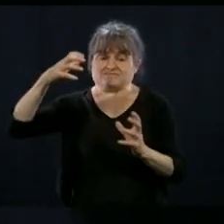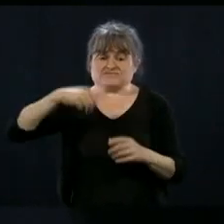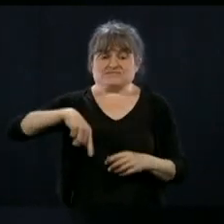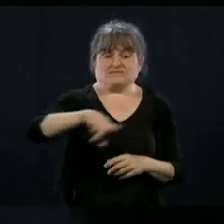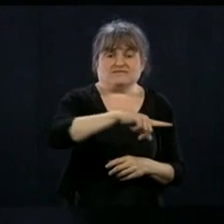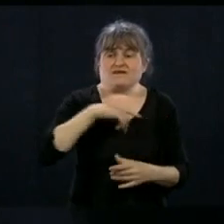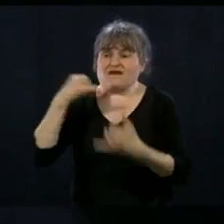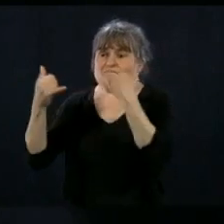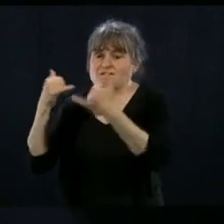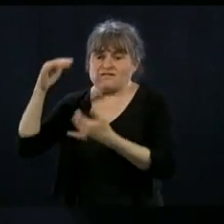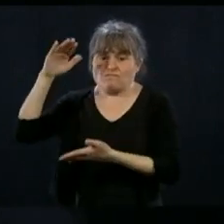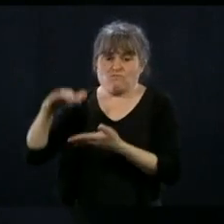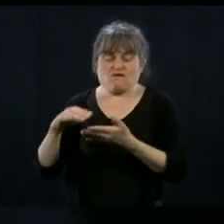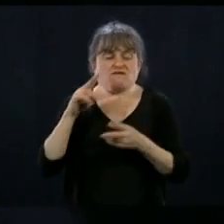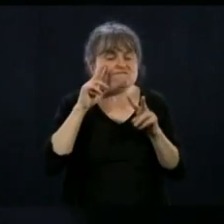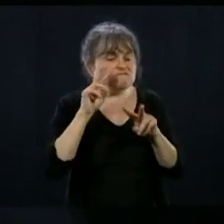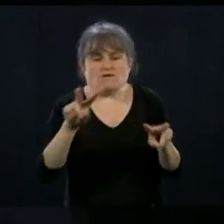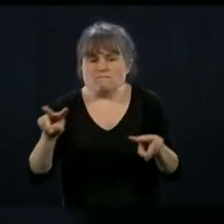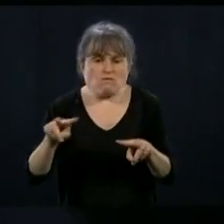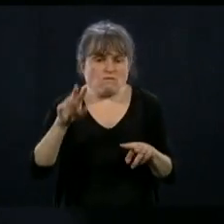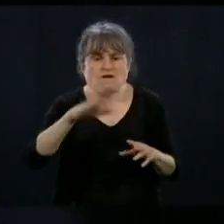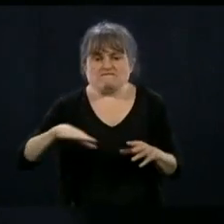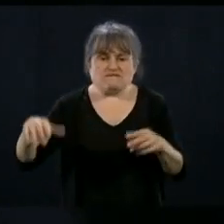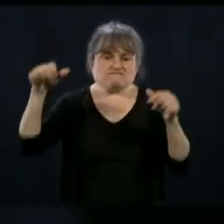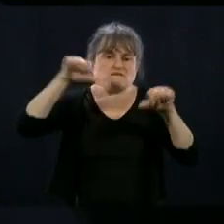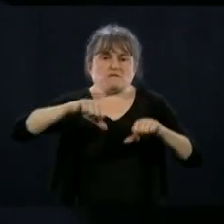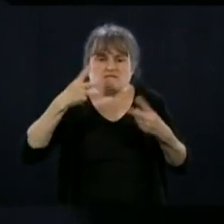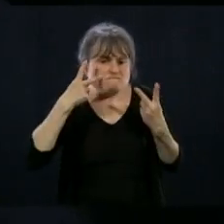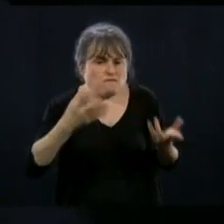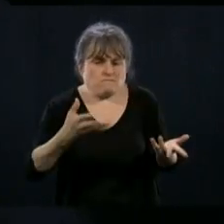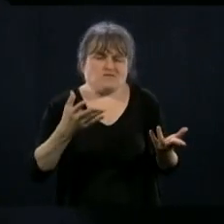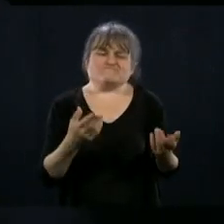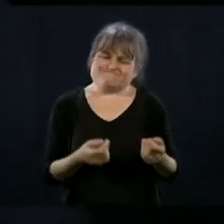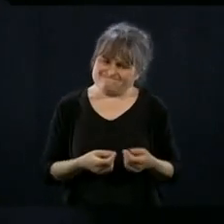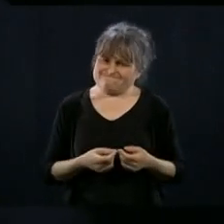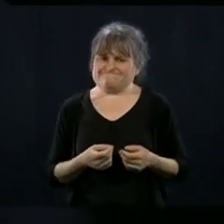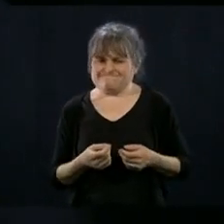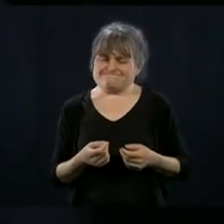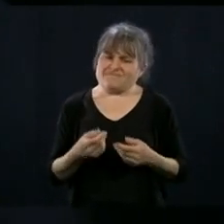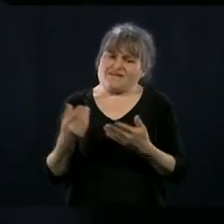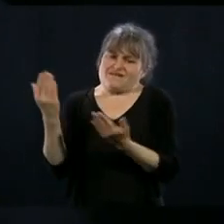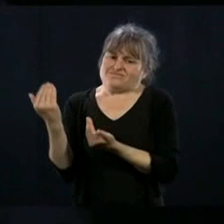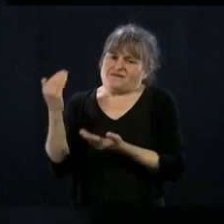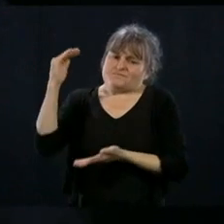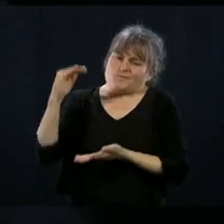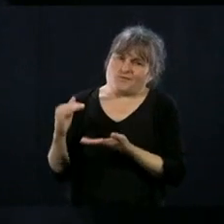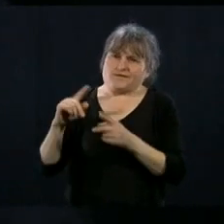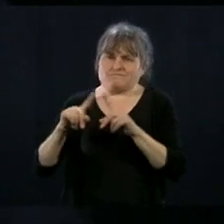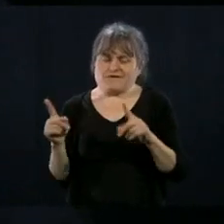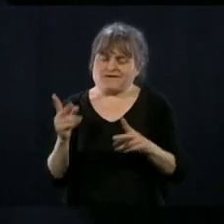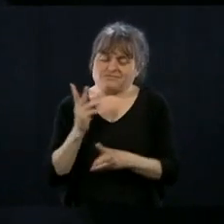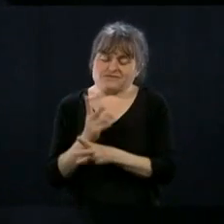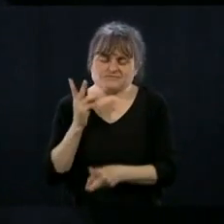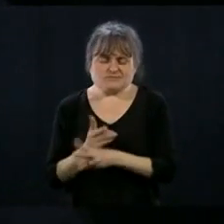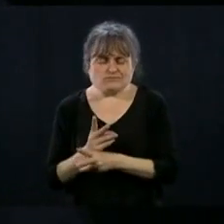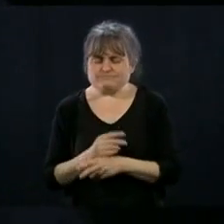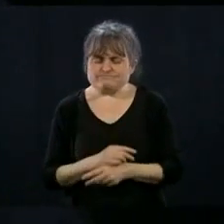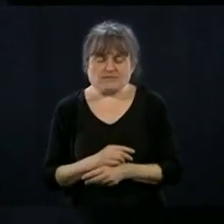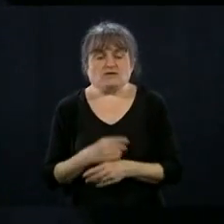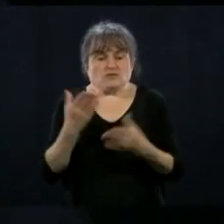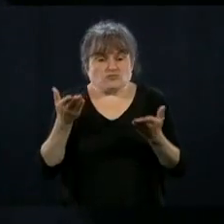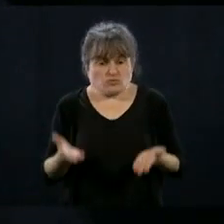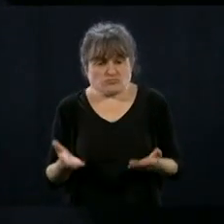called. So we had to be careful with that interpretation. But I want to offer my daily thanks